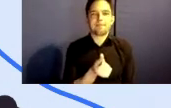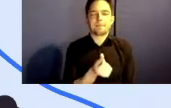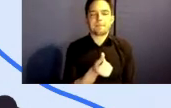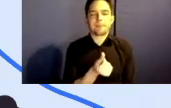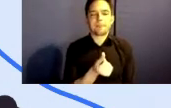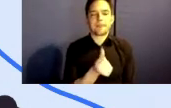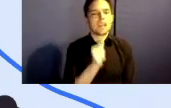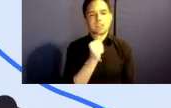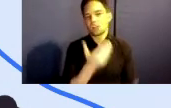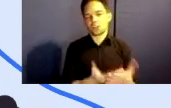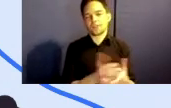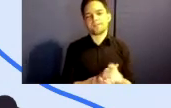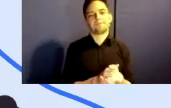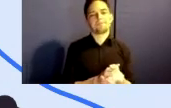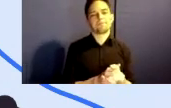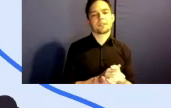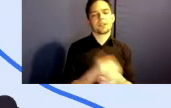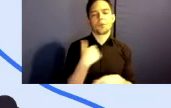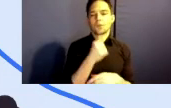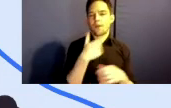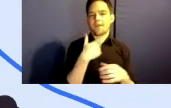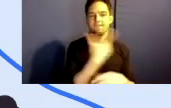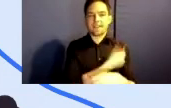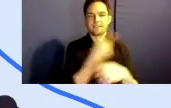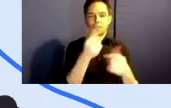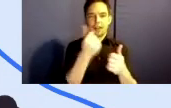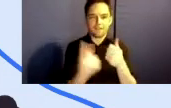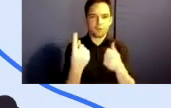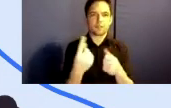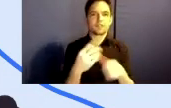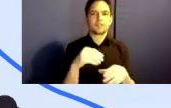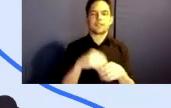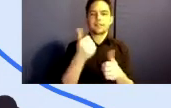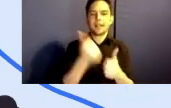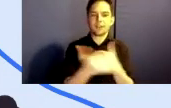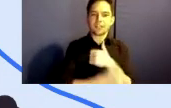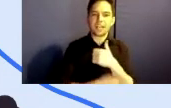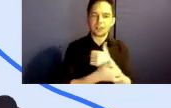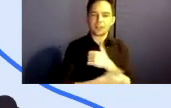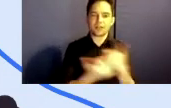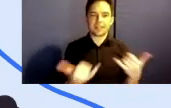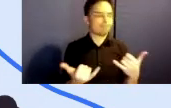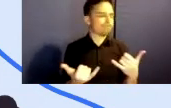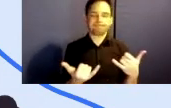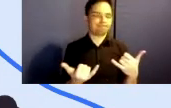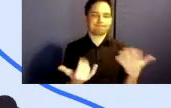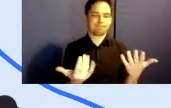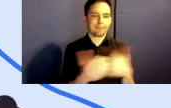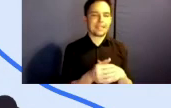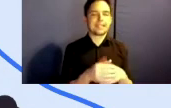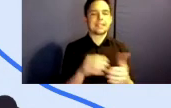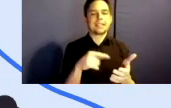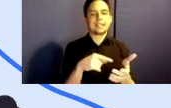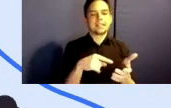good. So we don't have vaccination for everyone in every country at this moment. So this